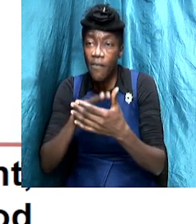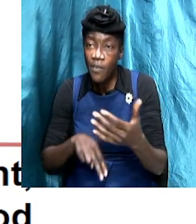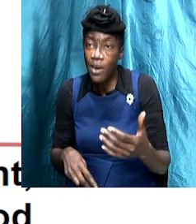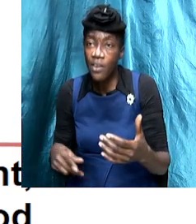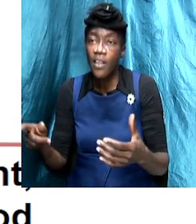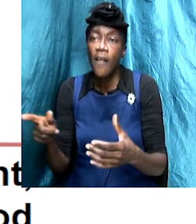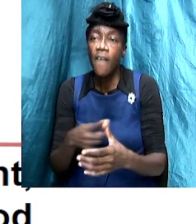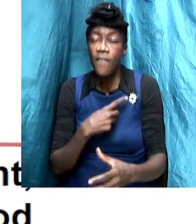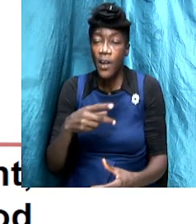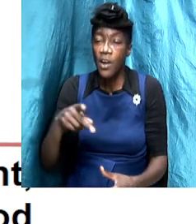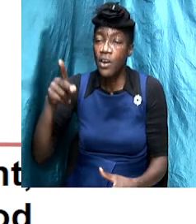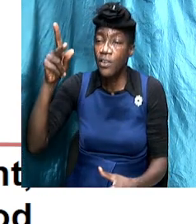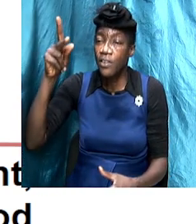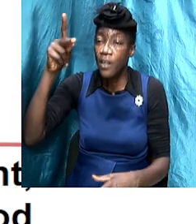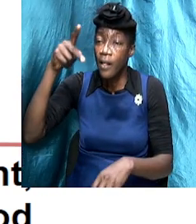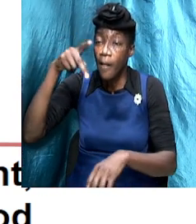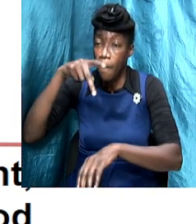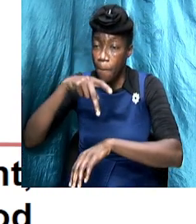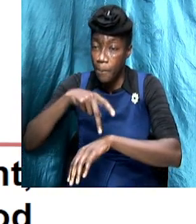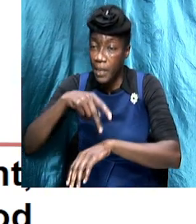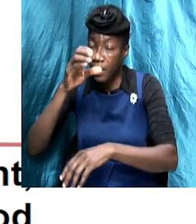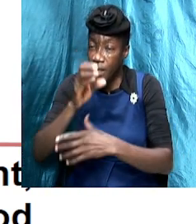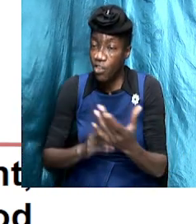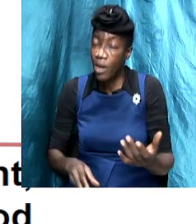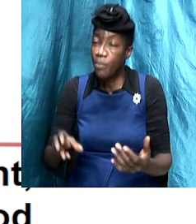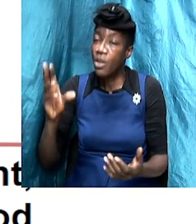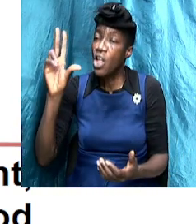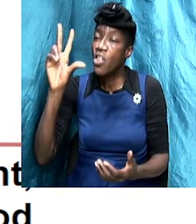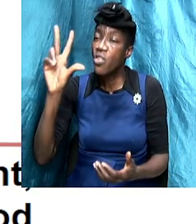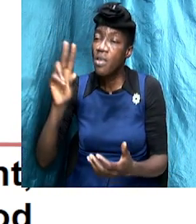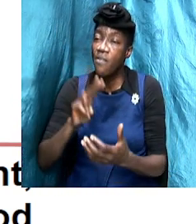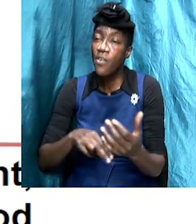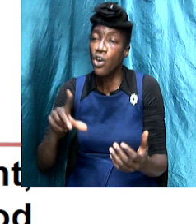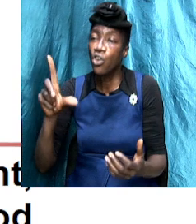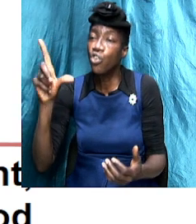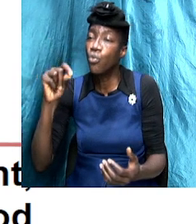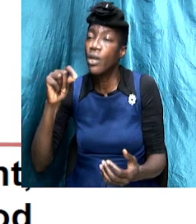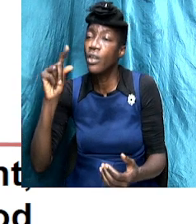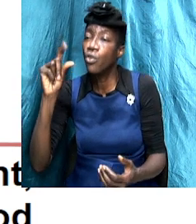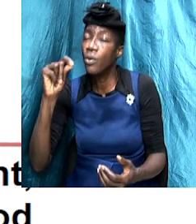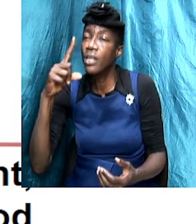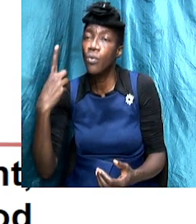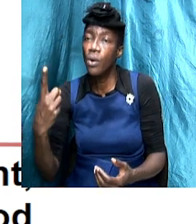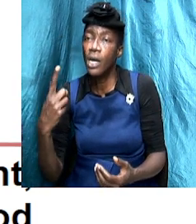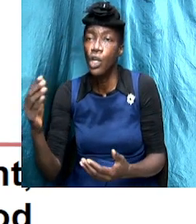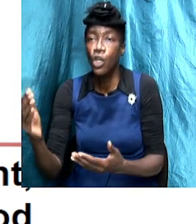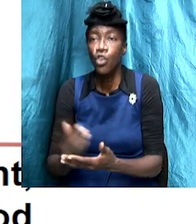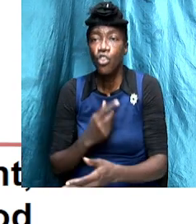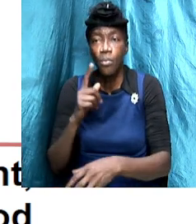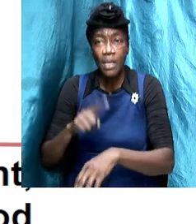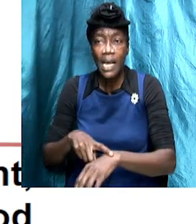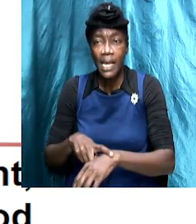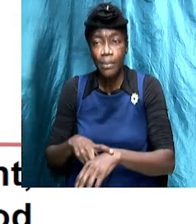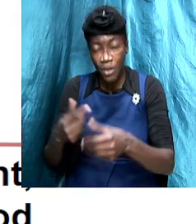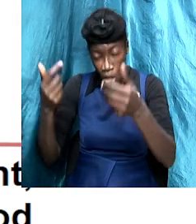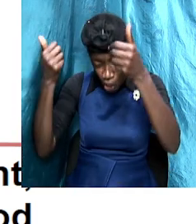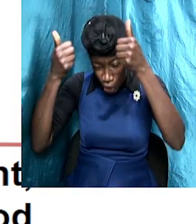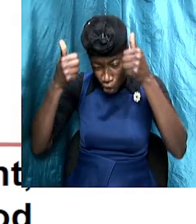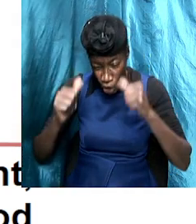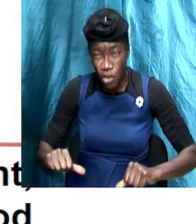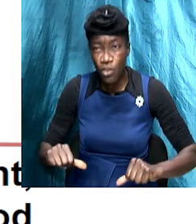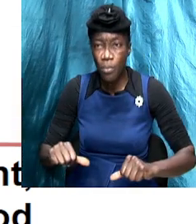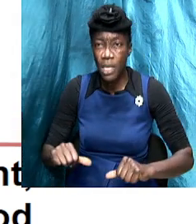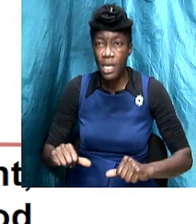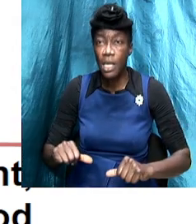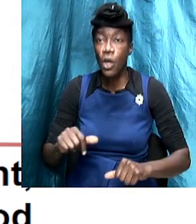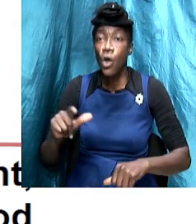1 Peter chapter 3, from verse 20 to 21, he said, which sometimes were disobedient, when